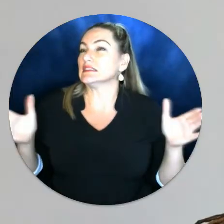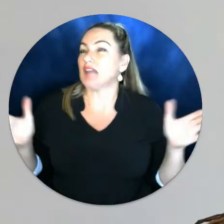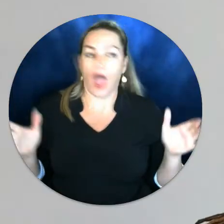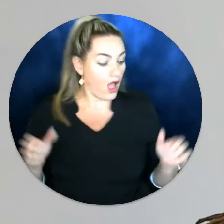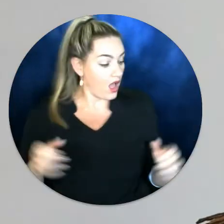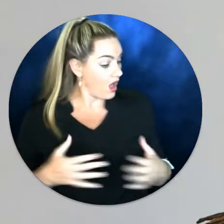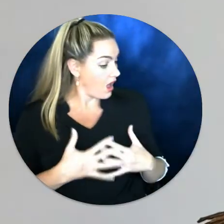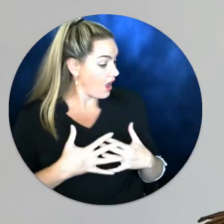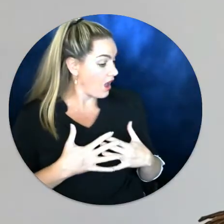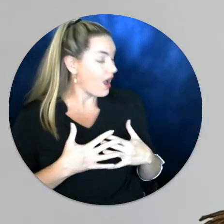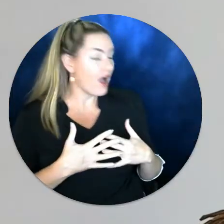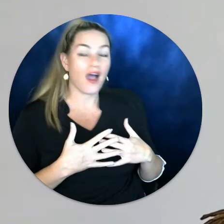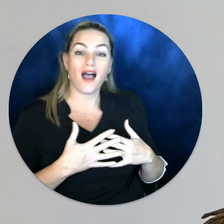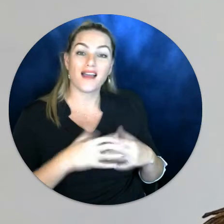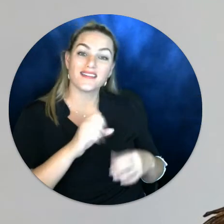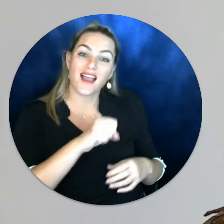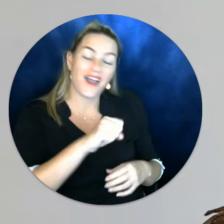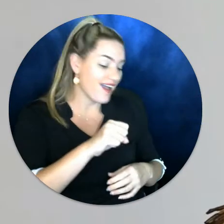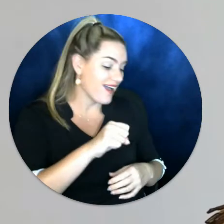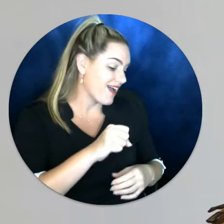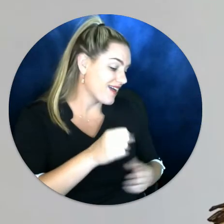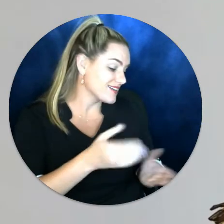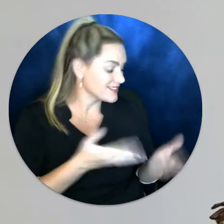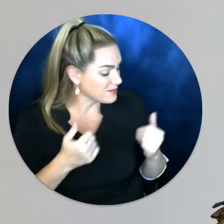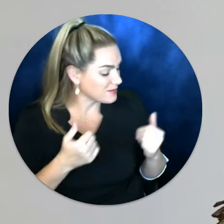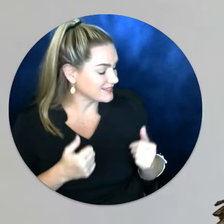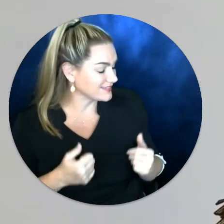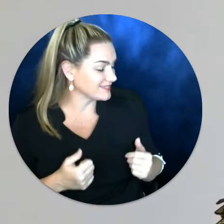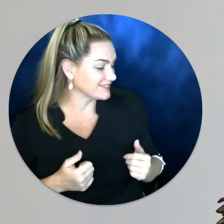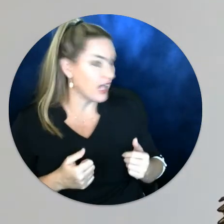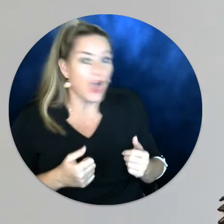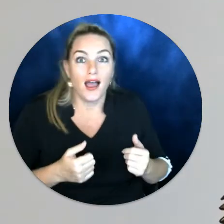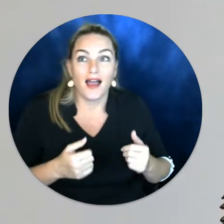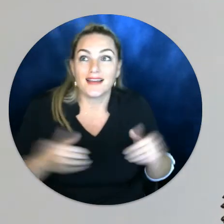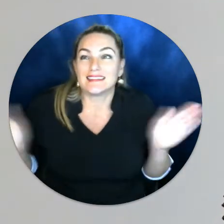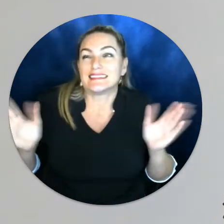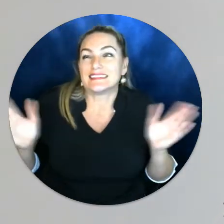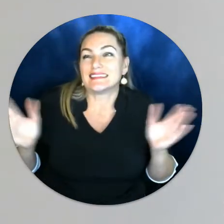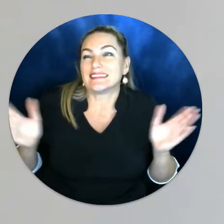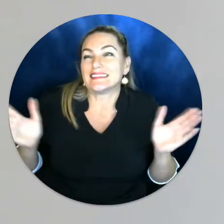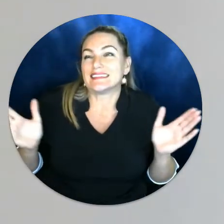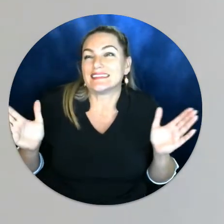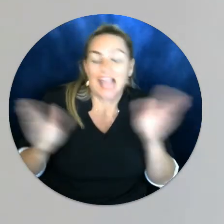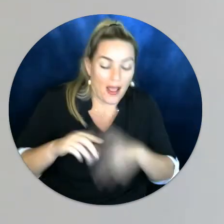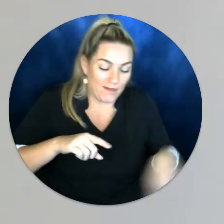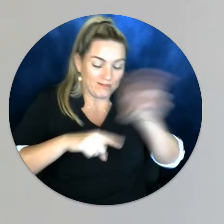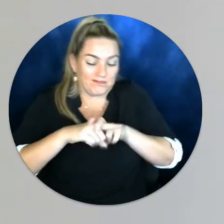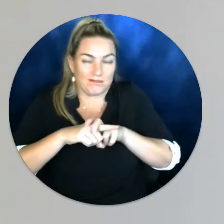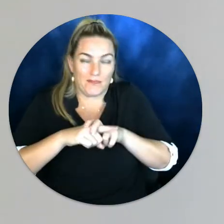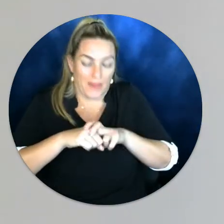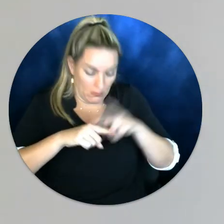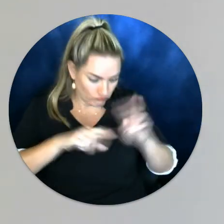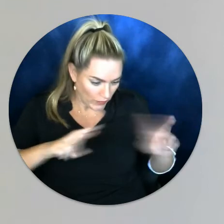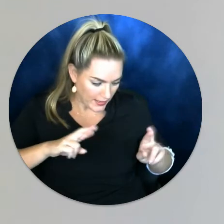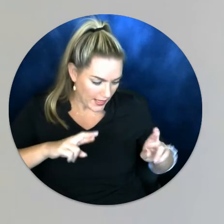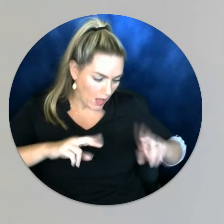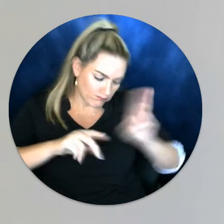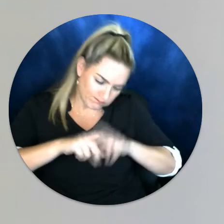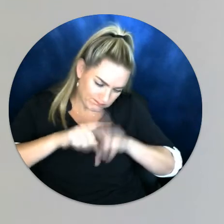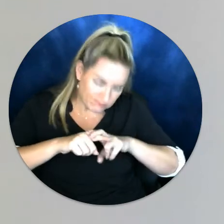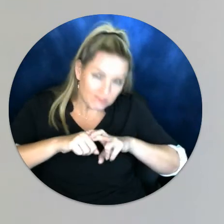"Oh, yes," cried the witch. So the bird fluttered on. The witch tapped the broomstick,